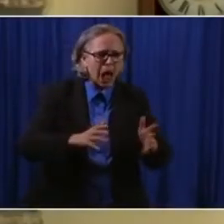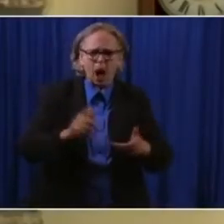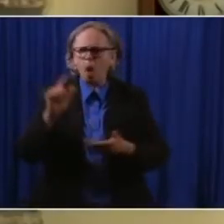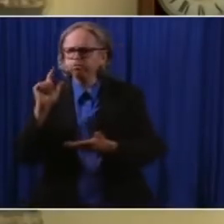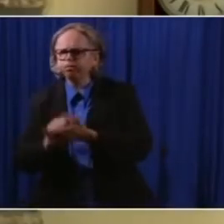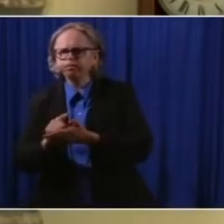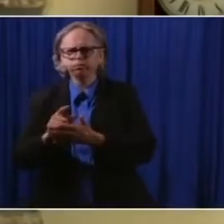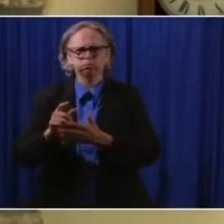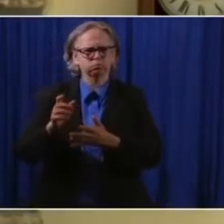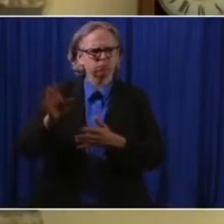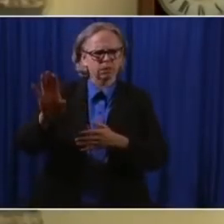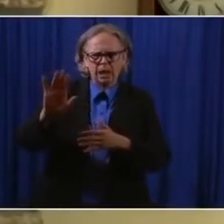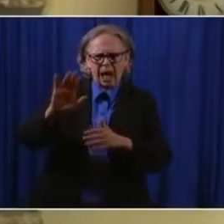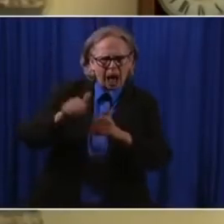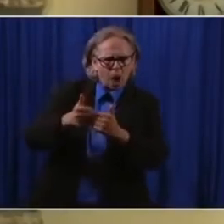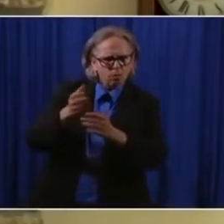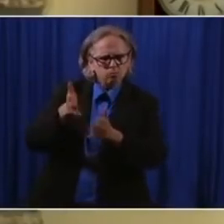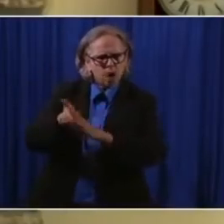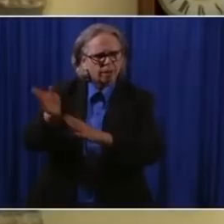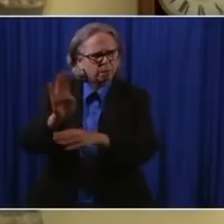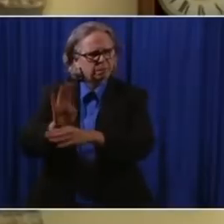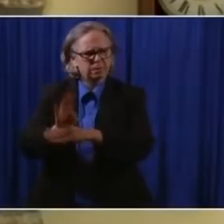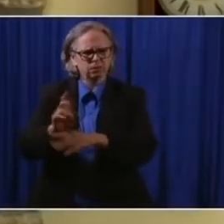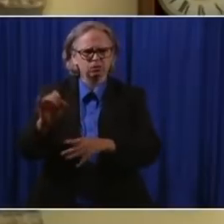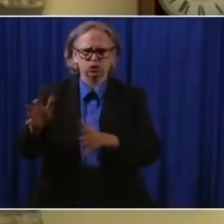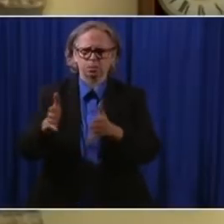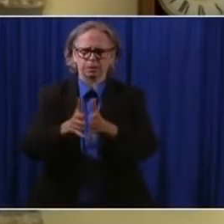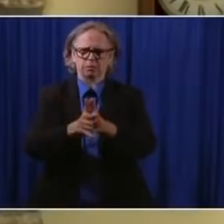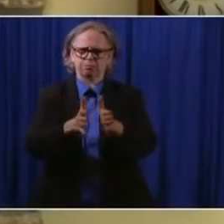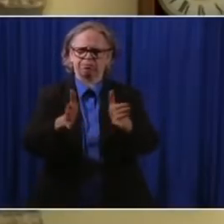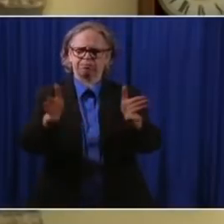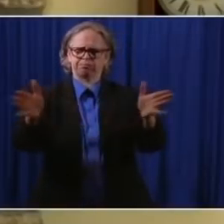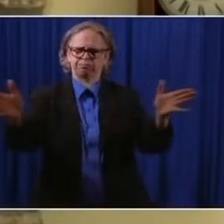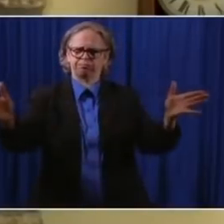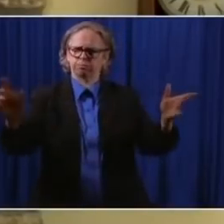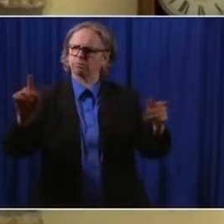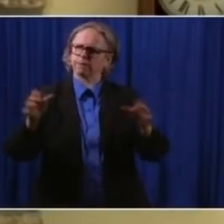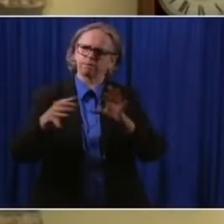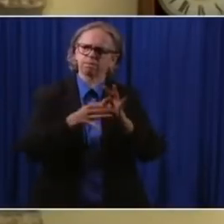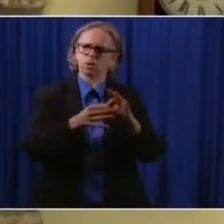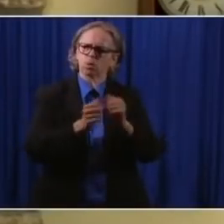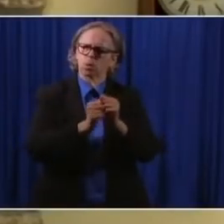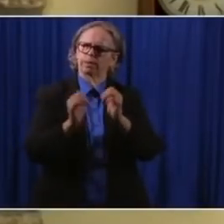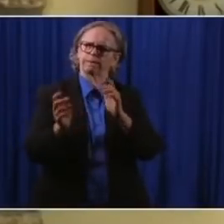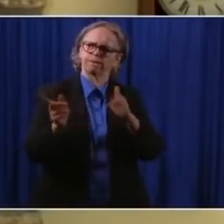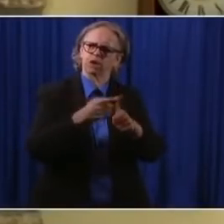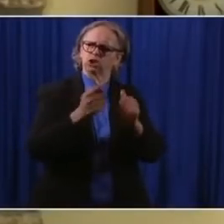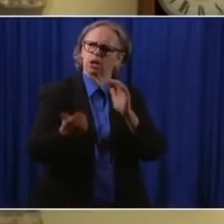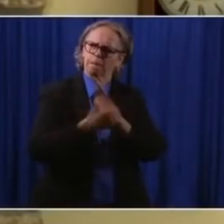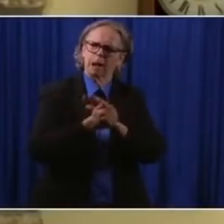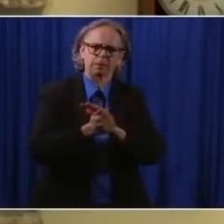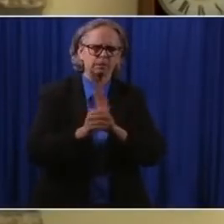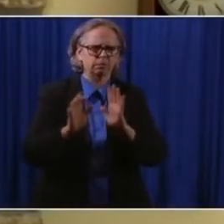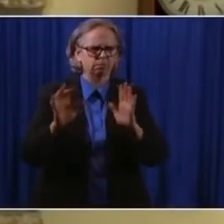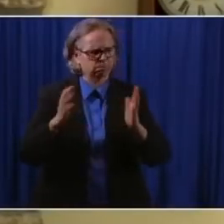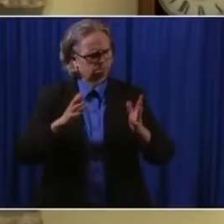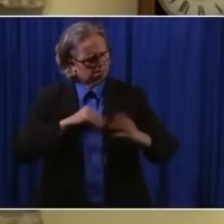be as open to First Amendment things as they can. That's what kind of country this